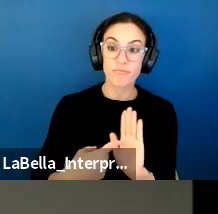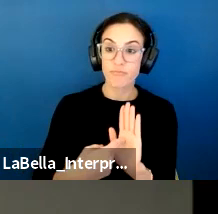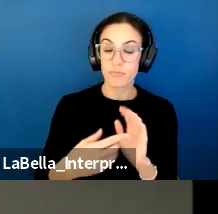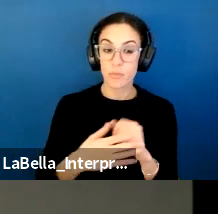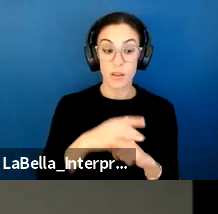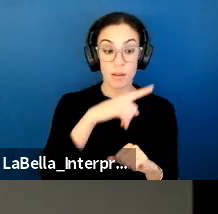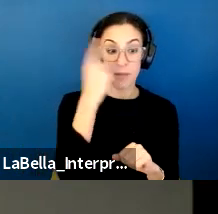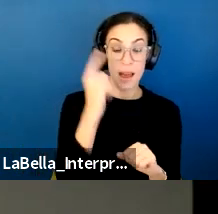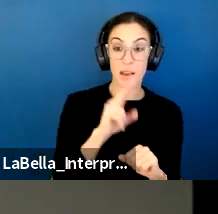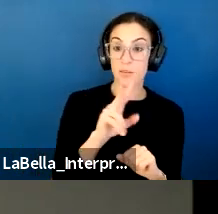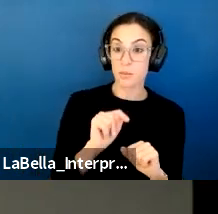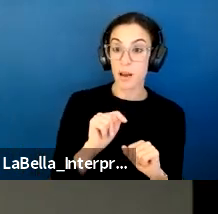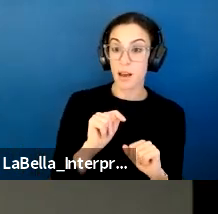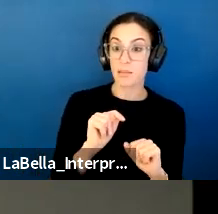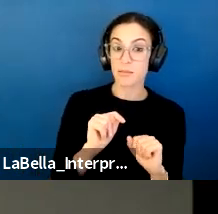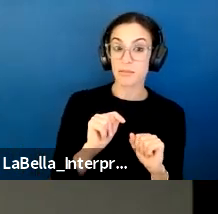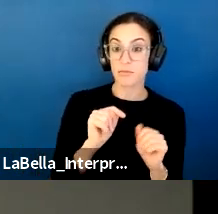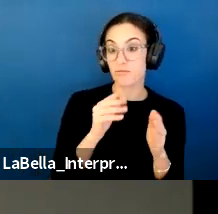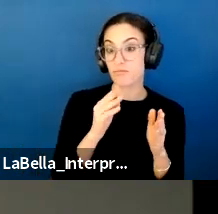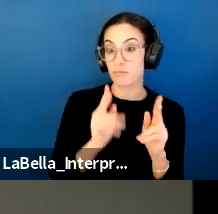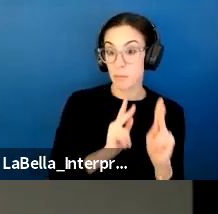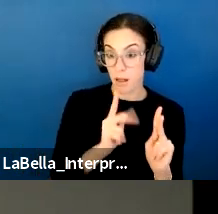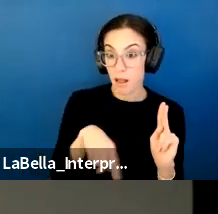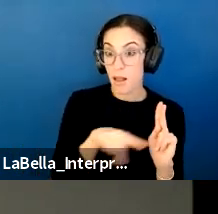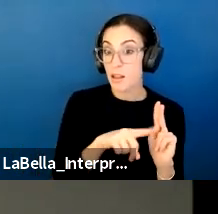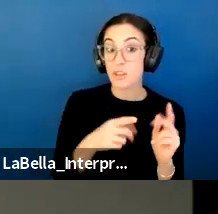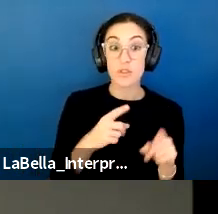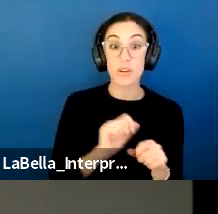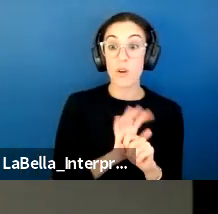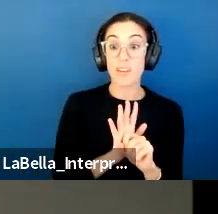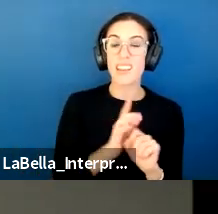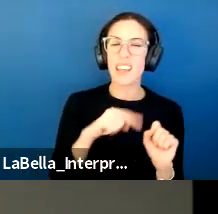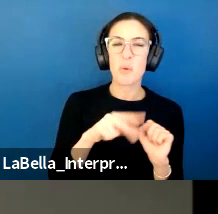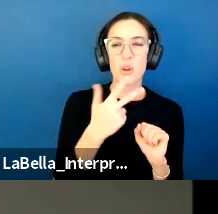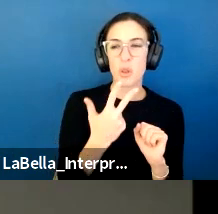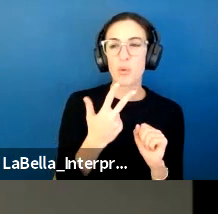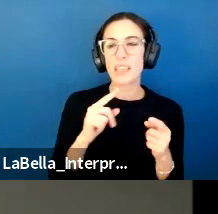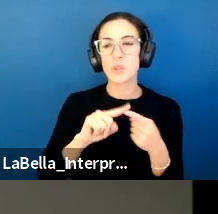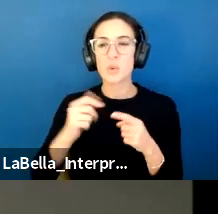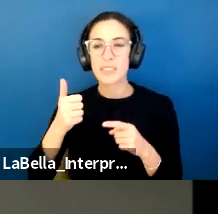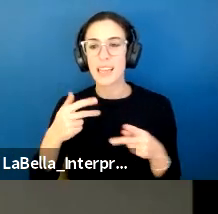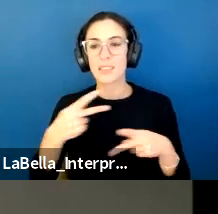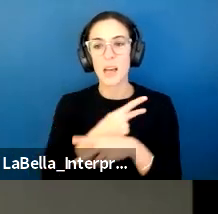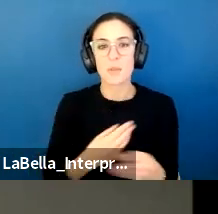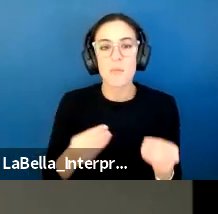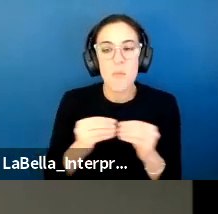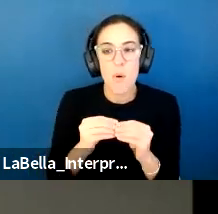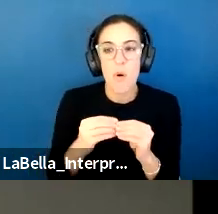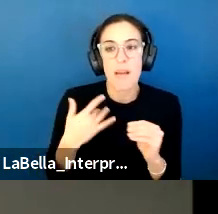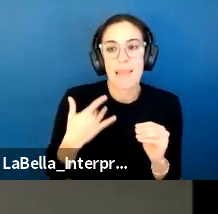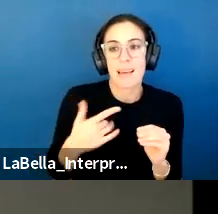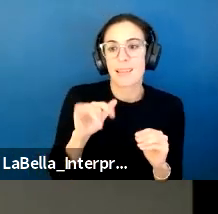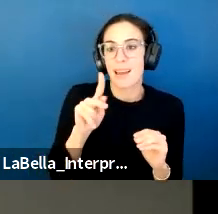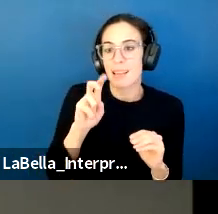Black Vermonters at any time during the pandemic, they were 3 to 10 times more likely to be infected with